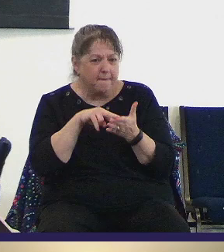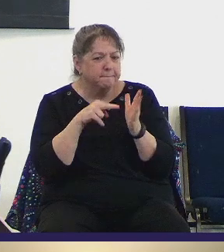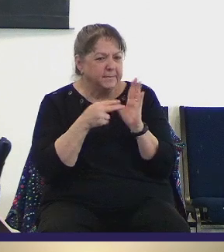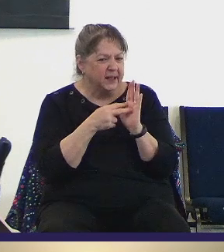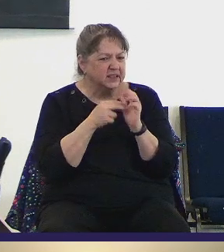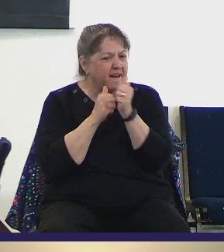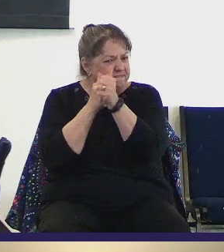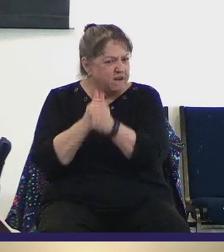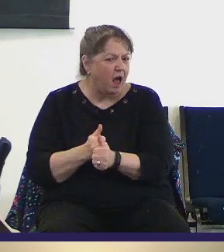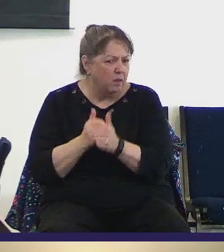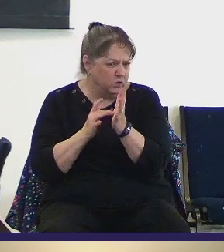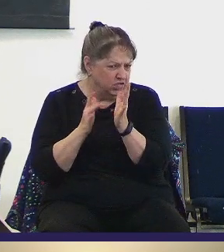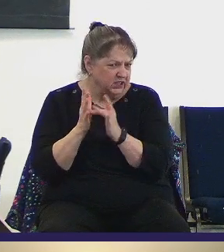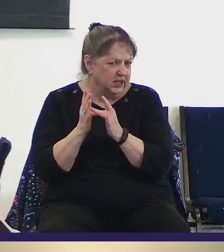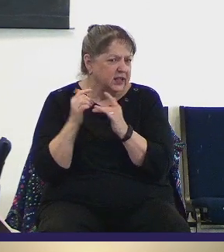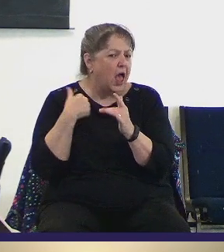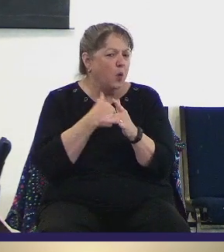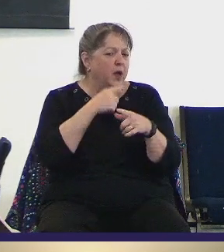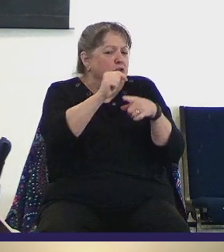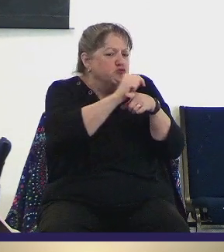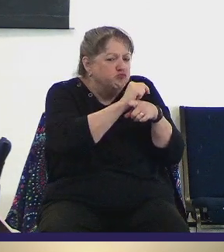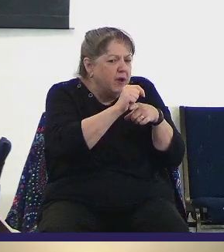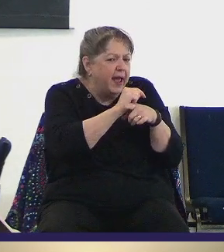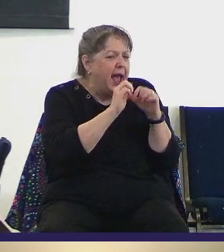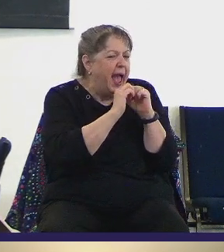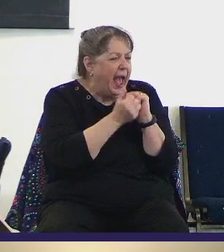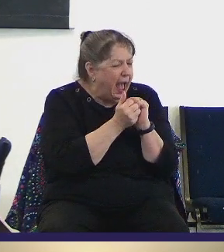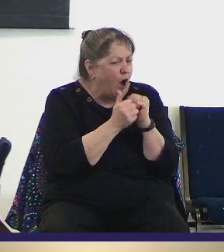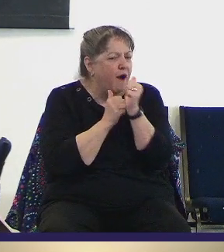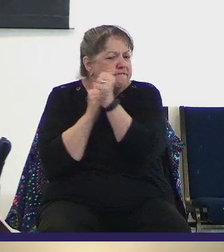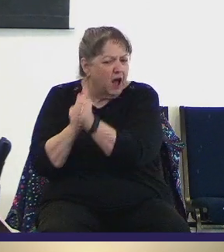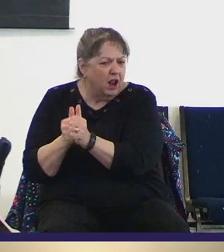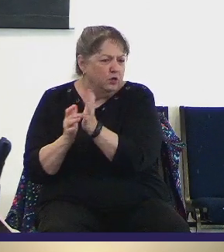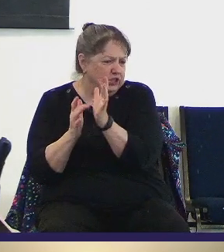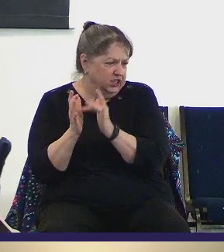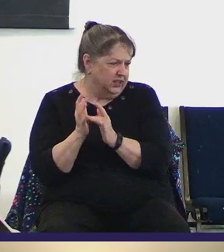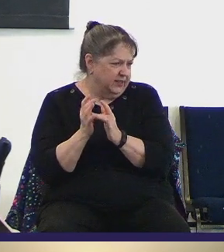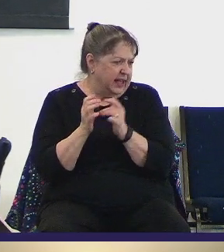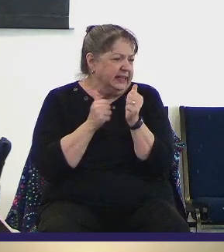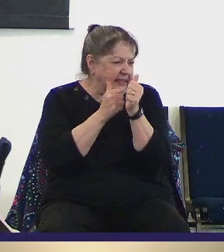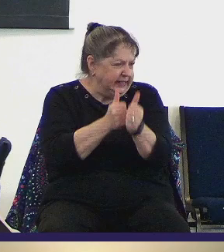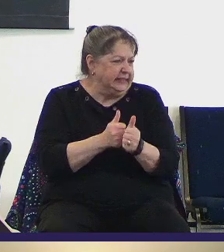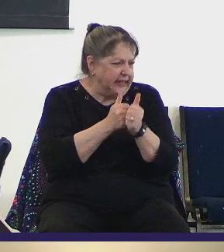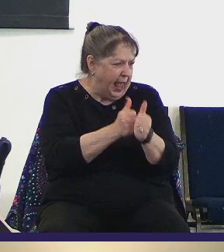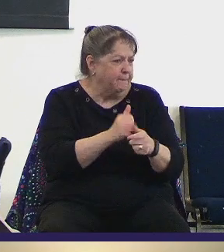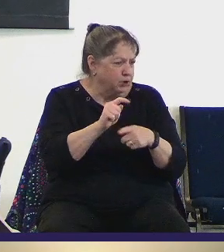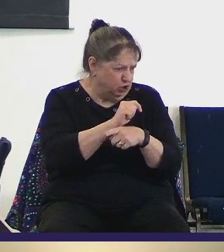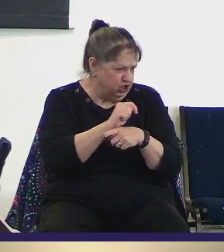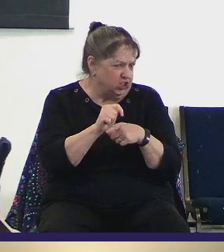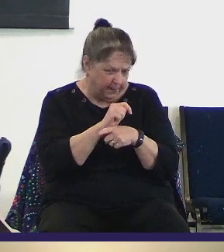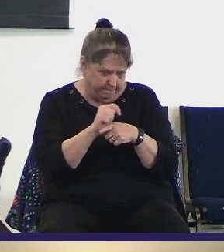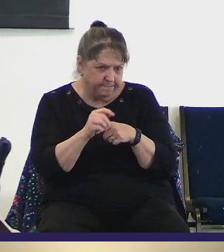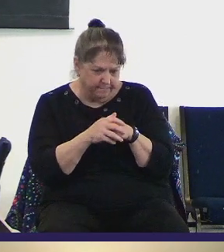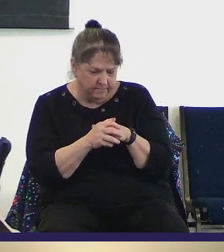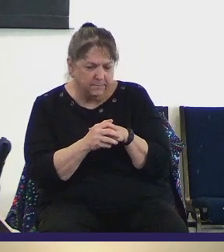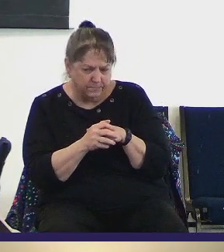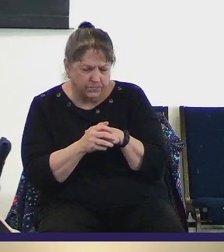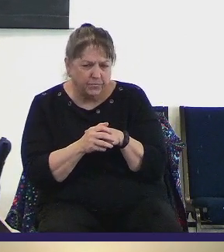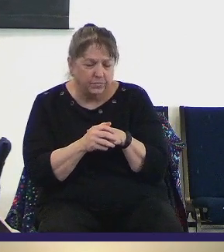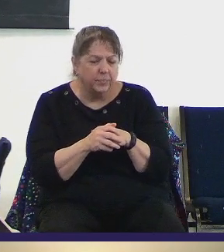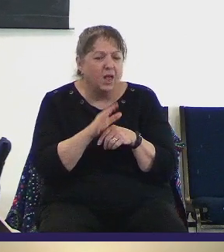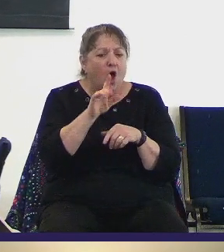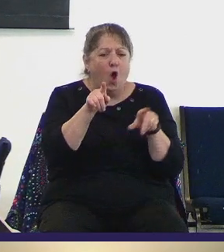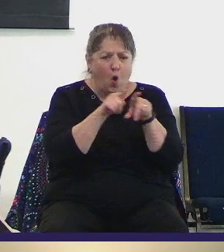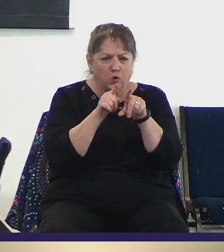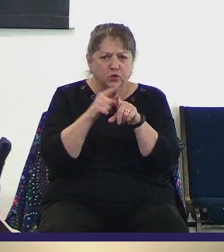Jesus, and a passion and pursuit for that. Our children, youth, and youth ministry, keep them in prayer. Our children, the